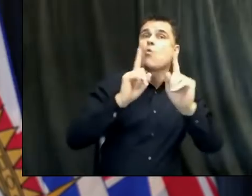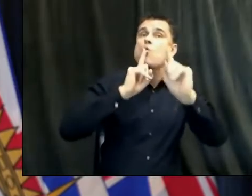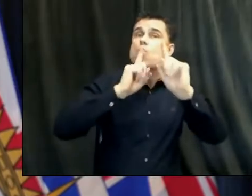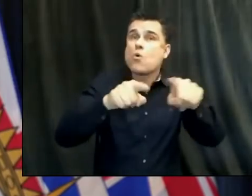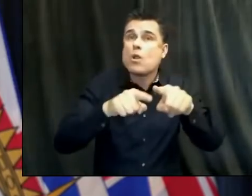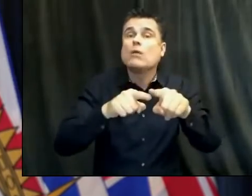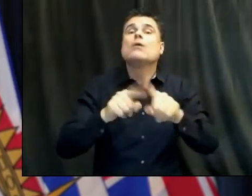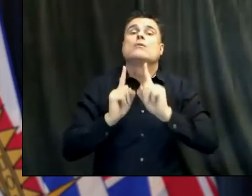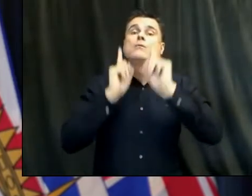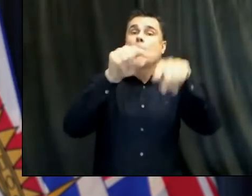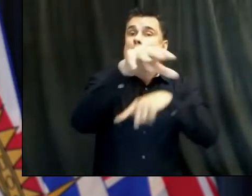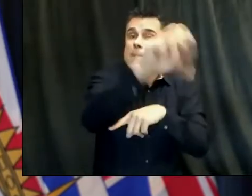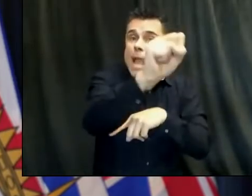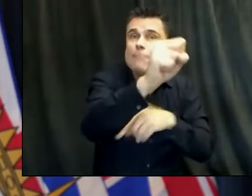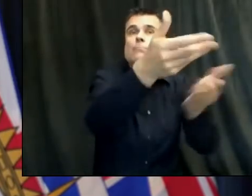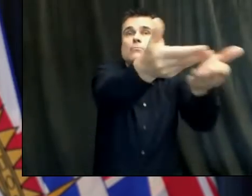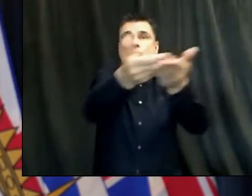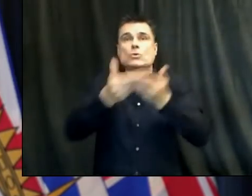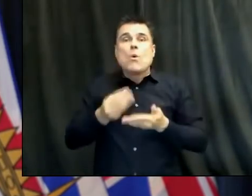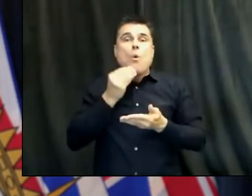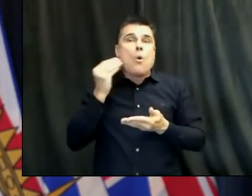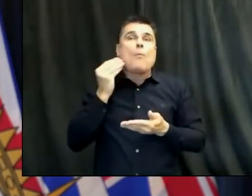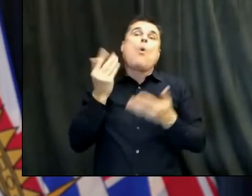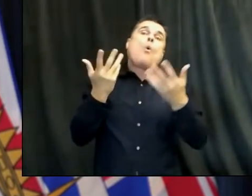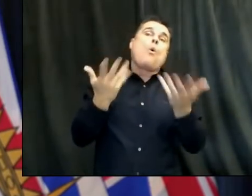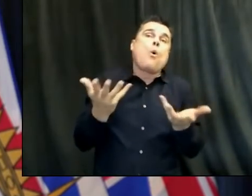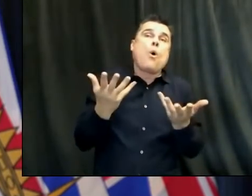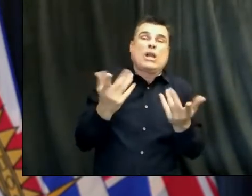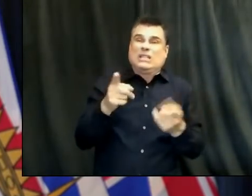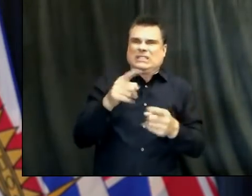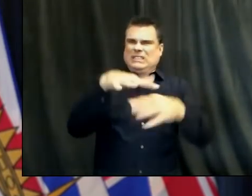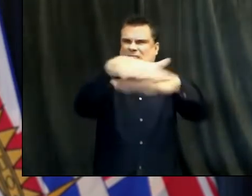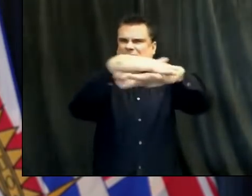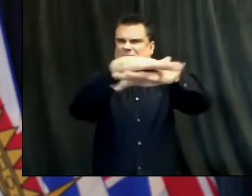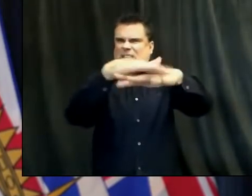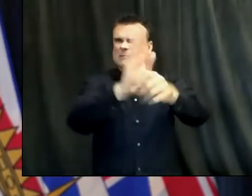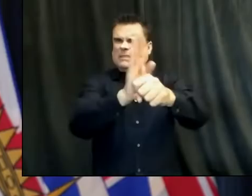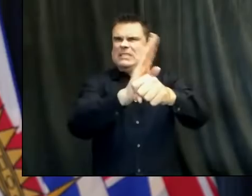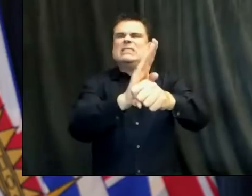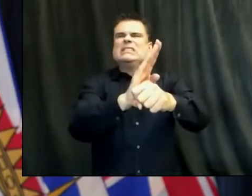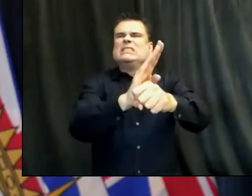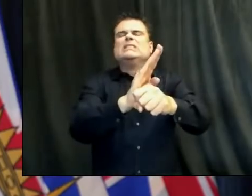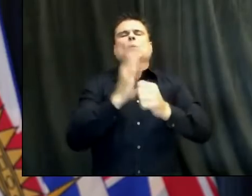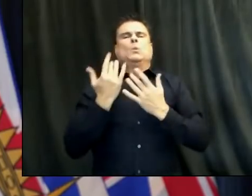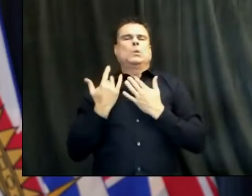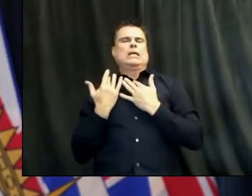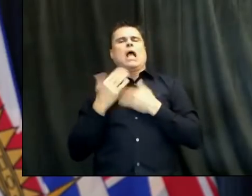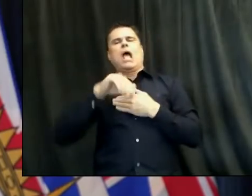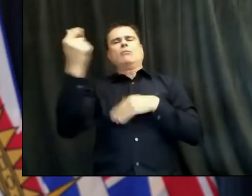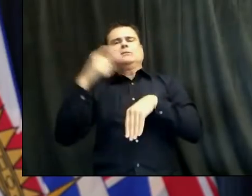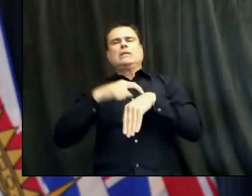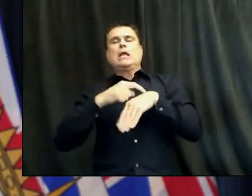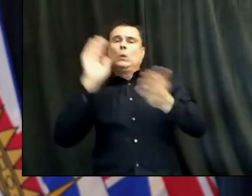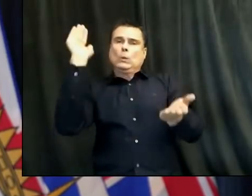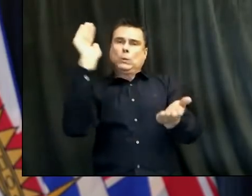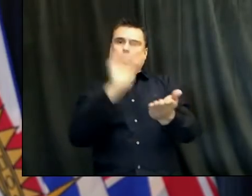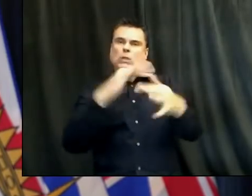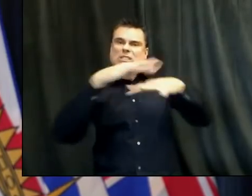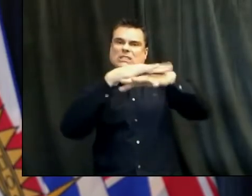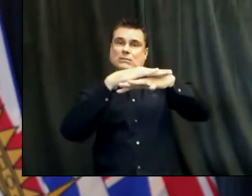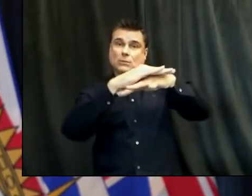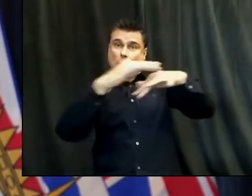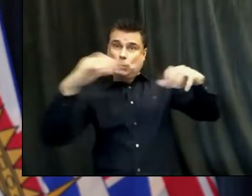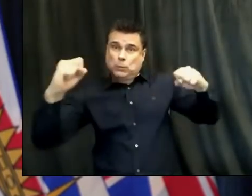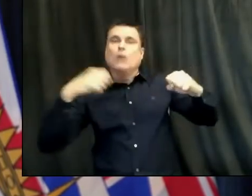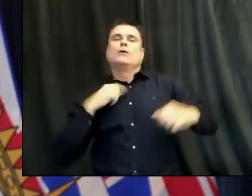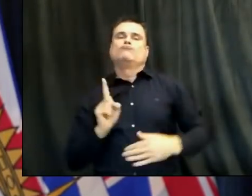booking ahead, or going at a time where it's not so busy. Support the businesses in your community. Please